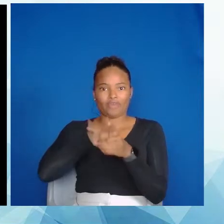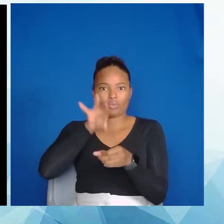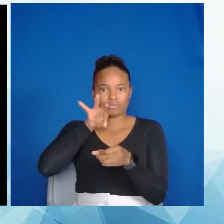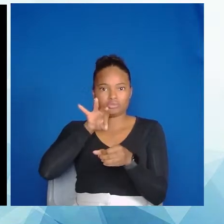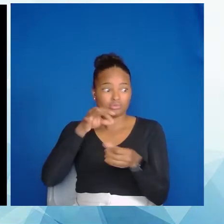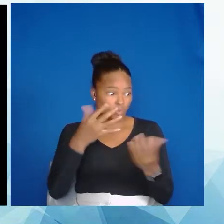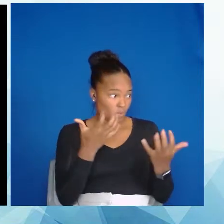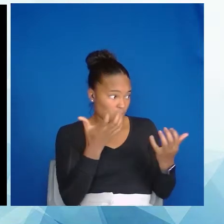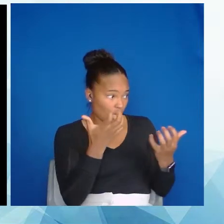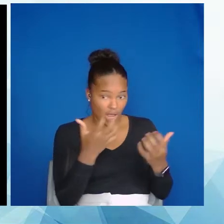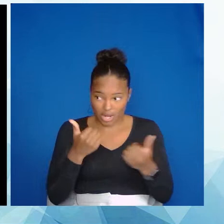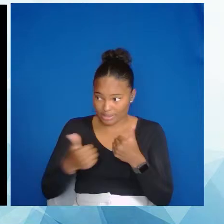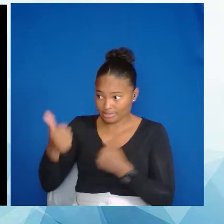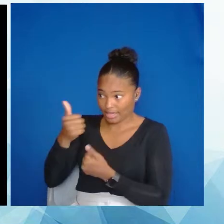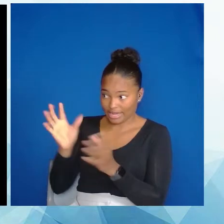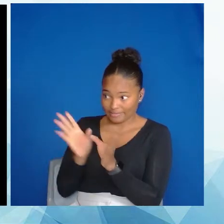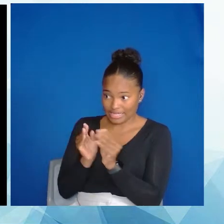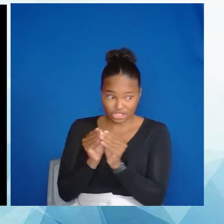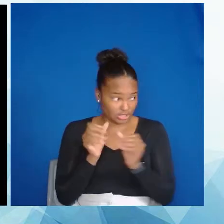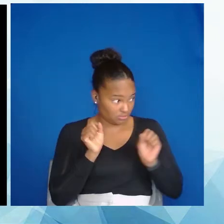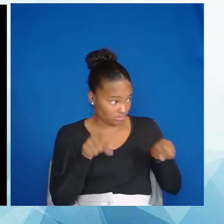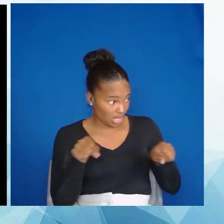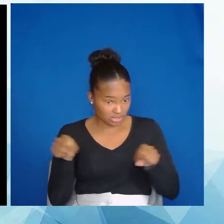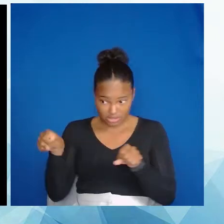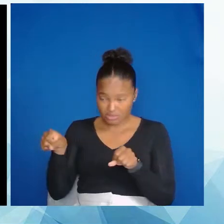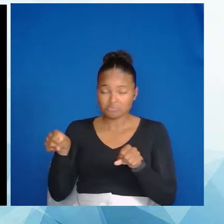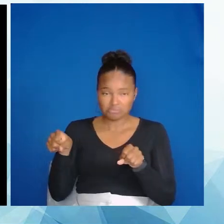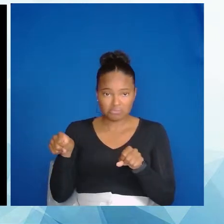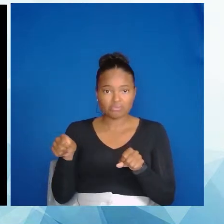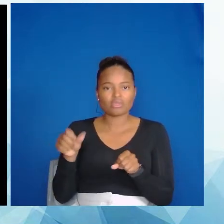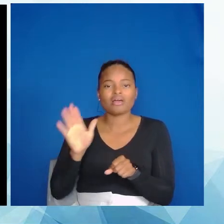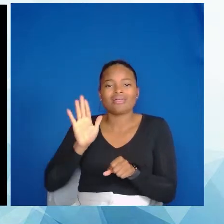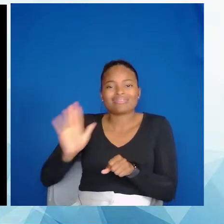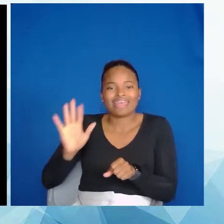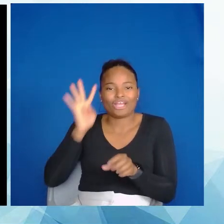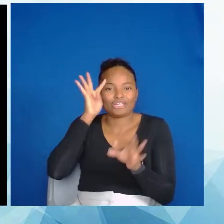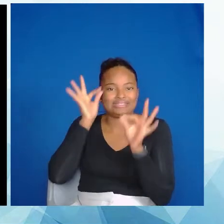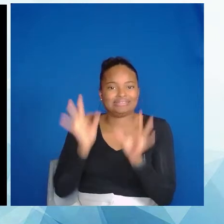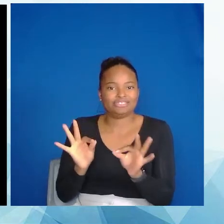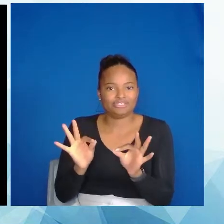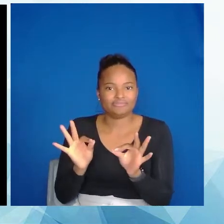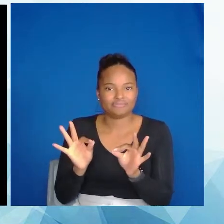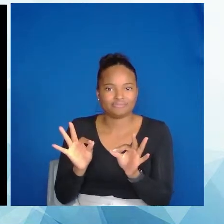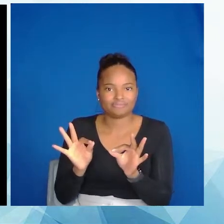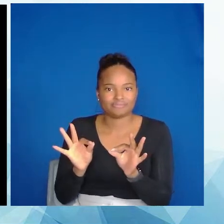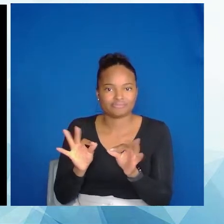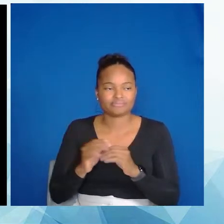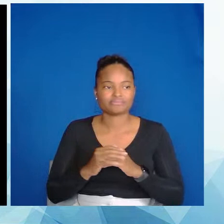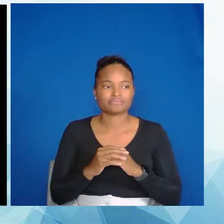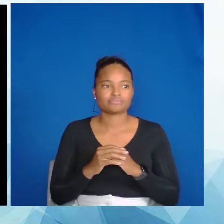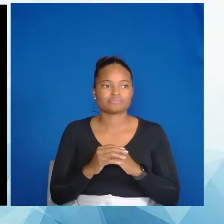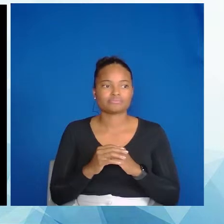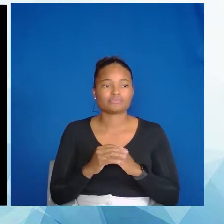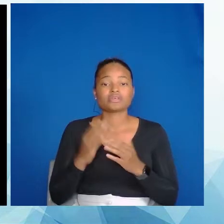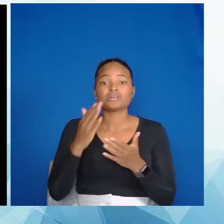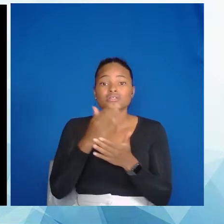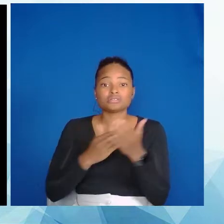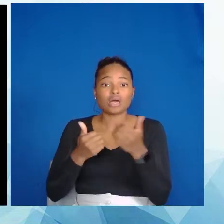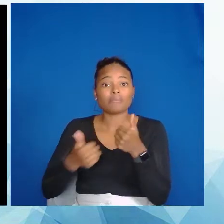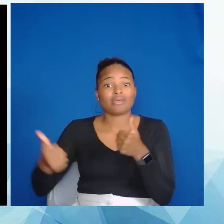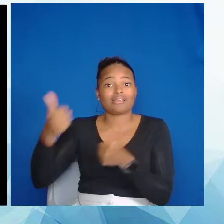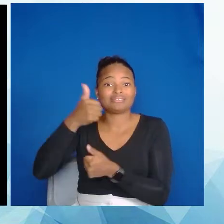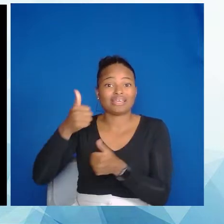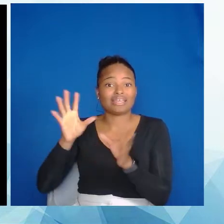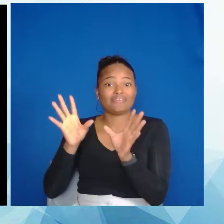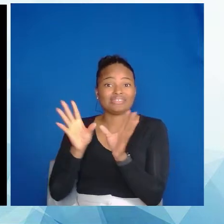is their choice. That's a policy decision whether they go into executive session. There are some executive sessions like